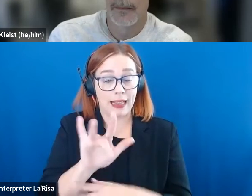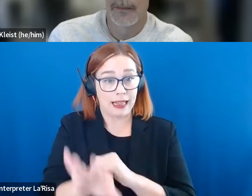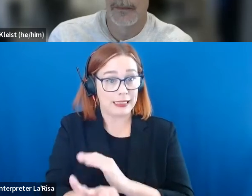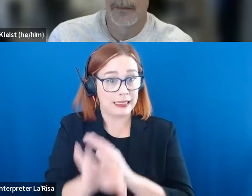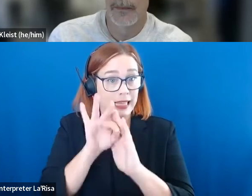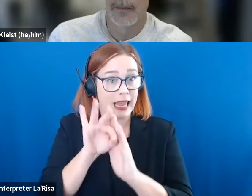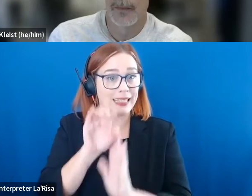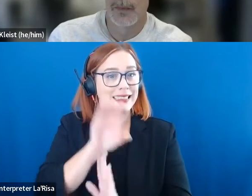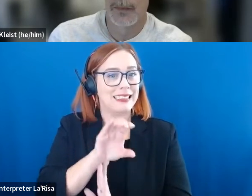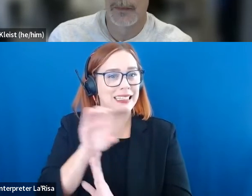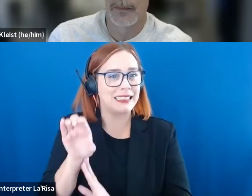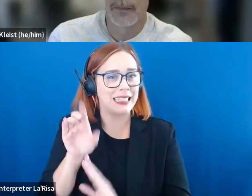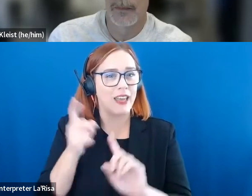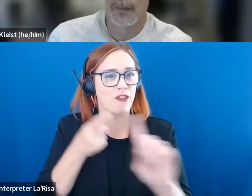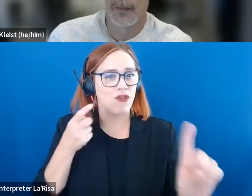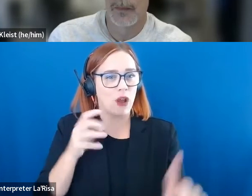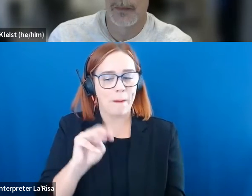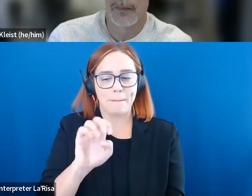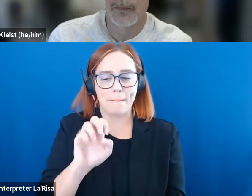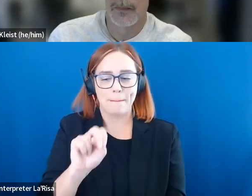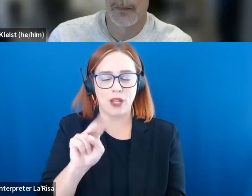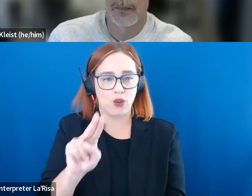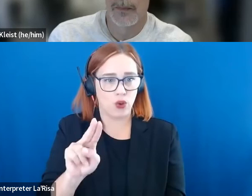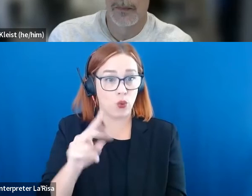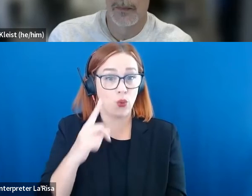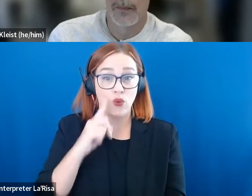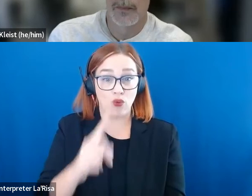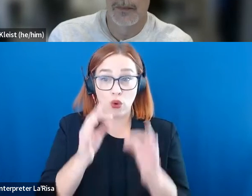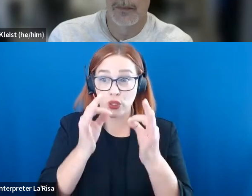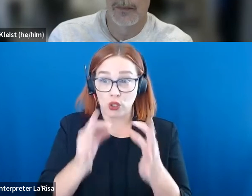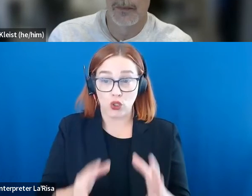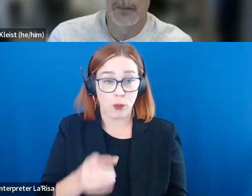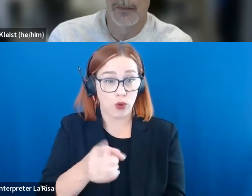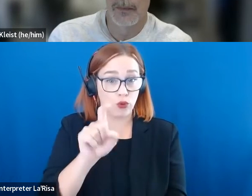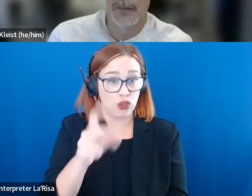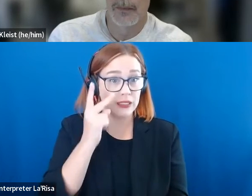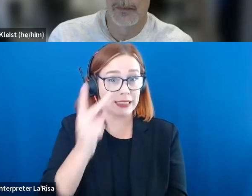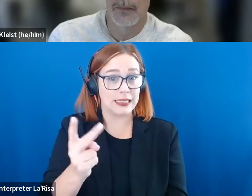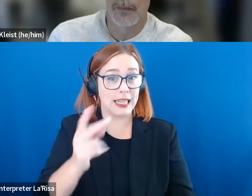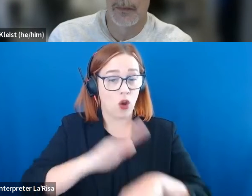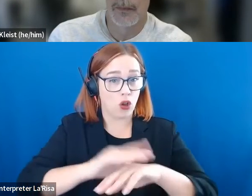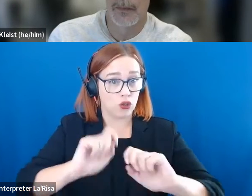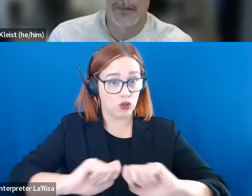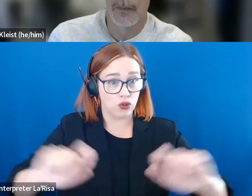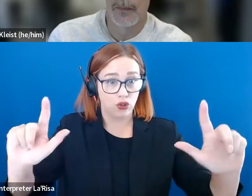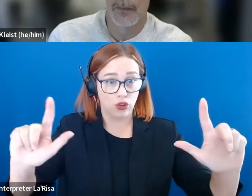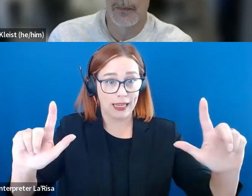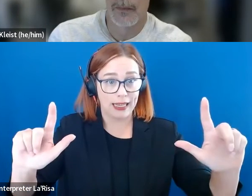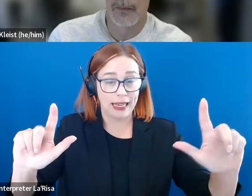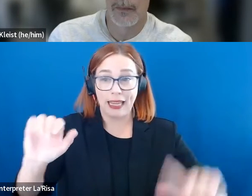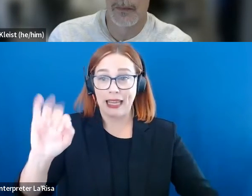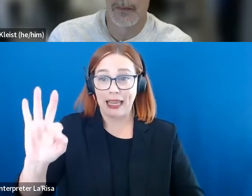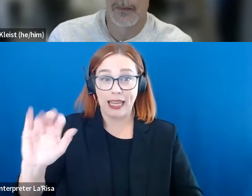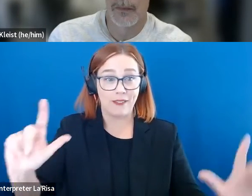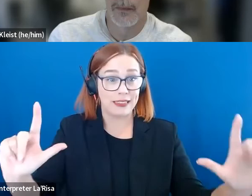menu bar. For sign language interpreting, you can find the interpreter on the screen. If you would like to change the size